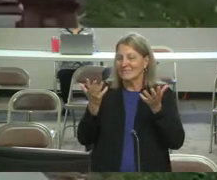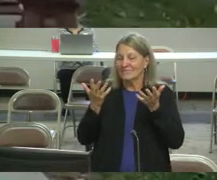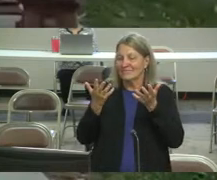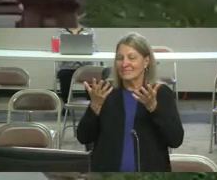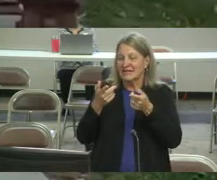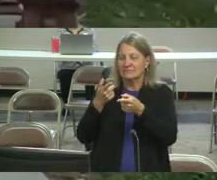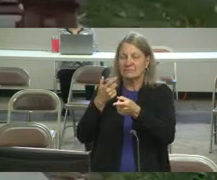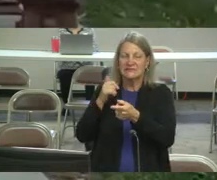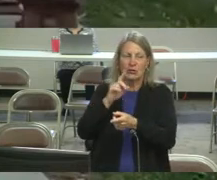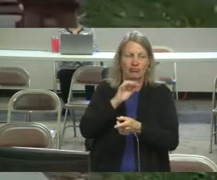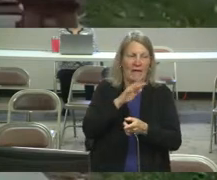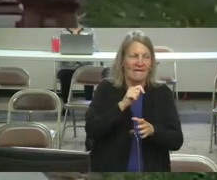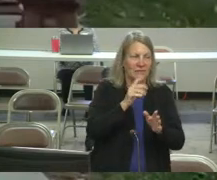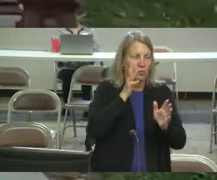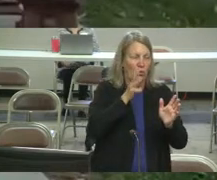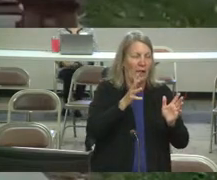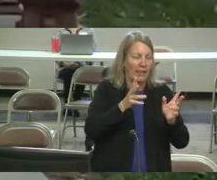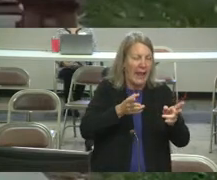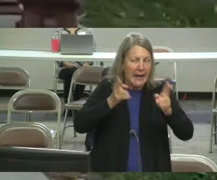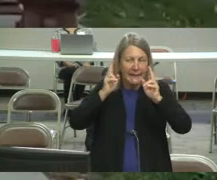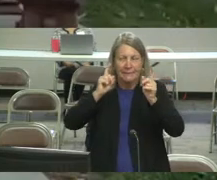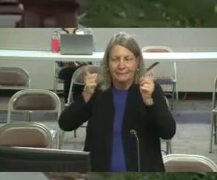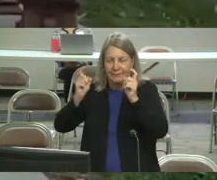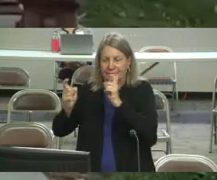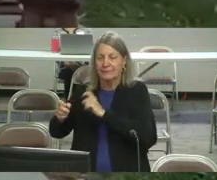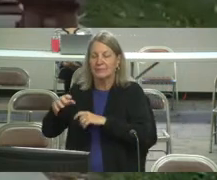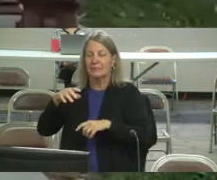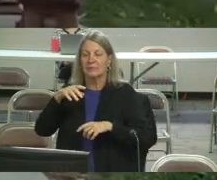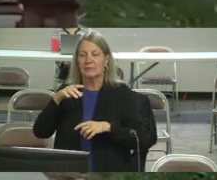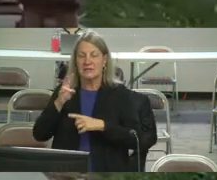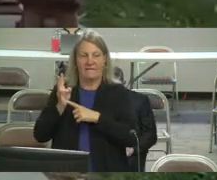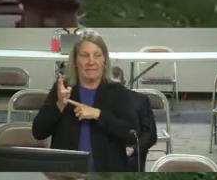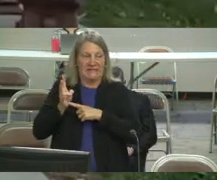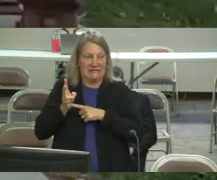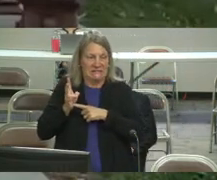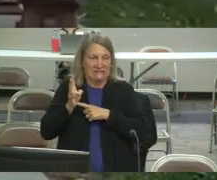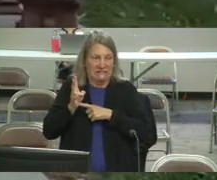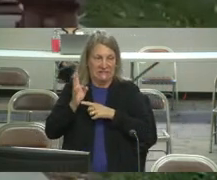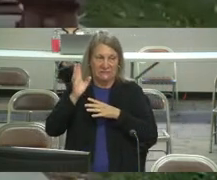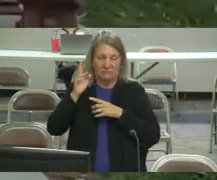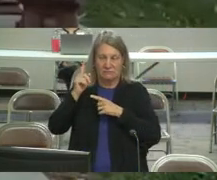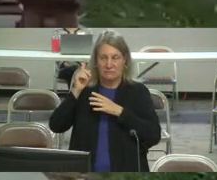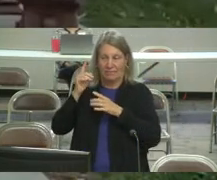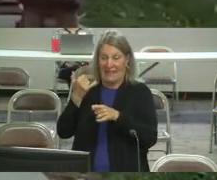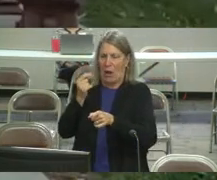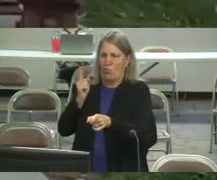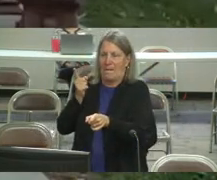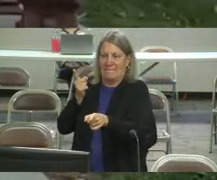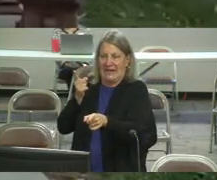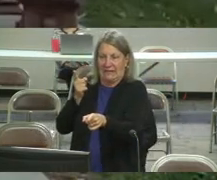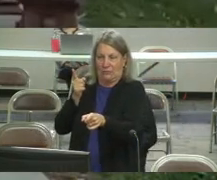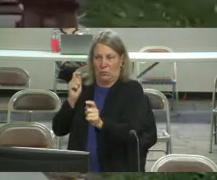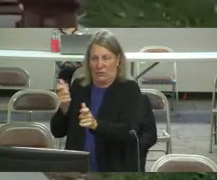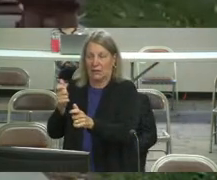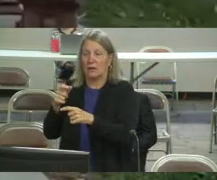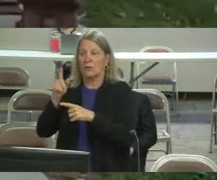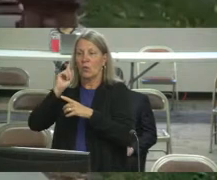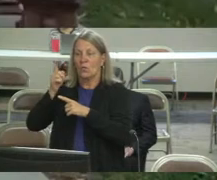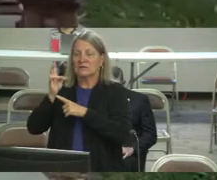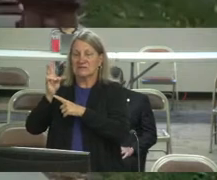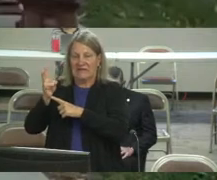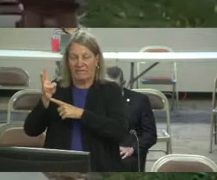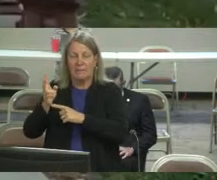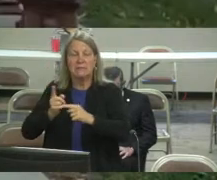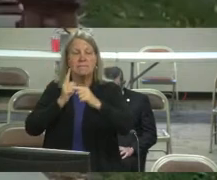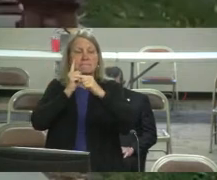quick Glimpse these are uh some pieces that we're putting on it's a draft that will undergo further revision and editing the this is